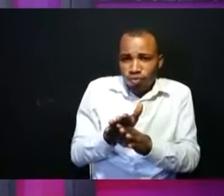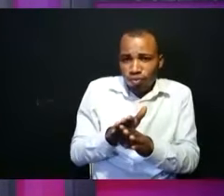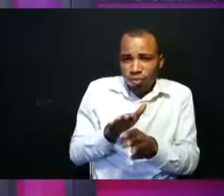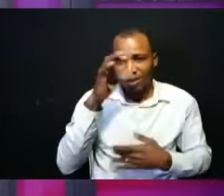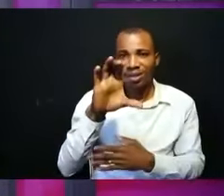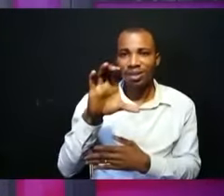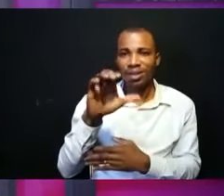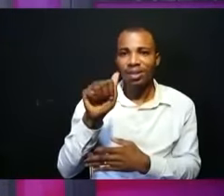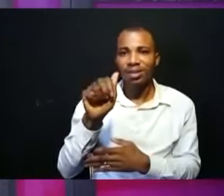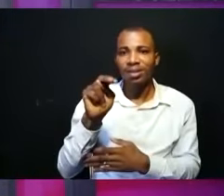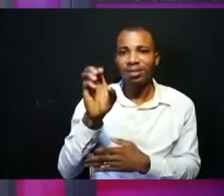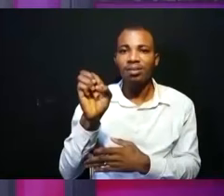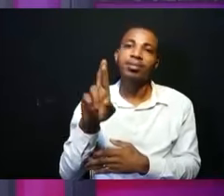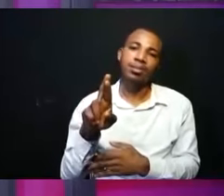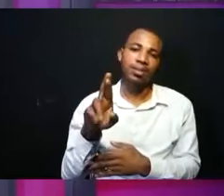of cancer.